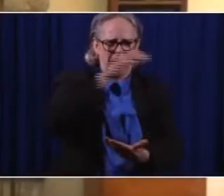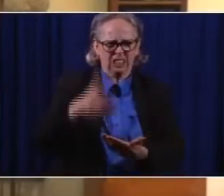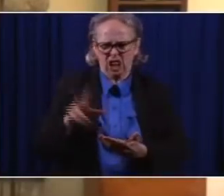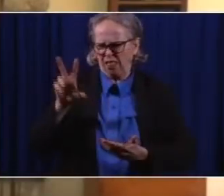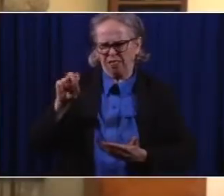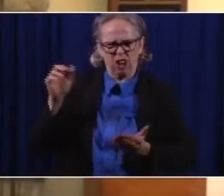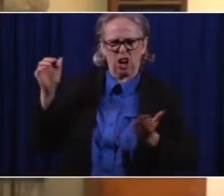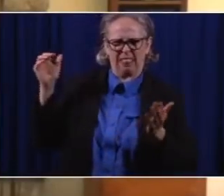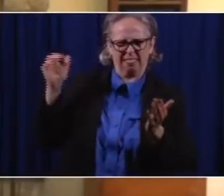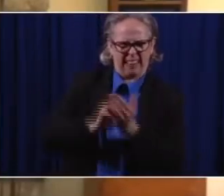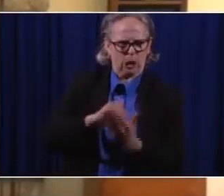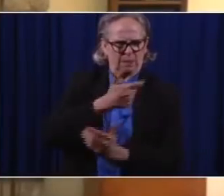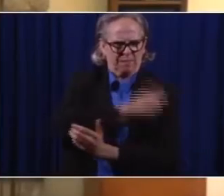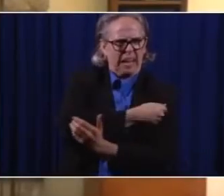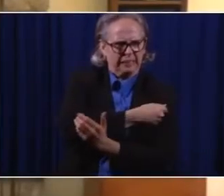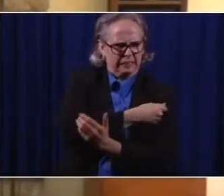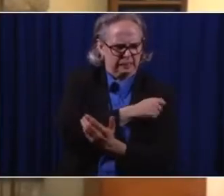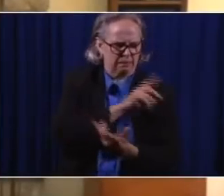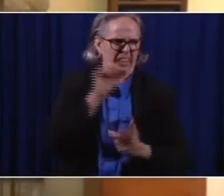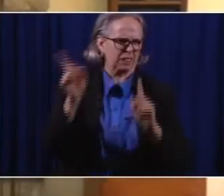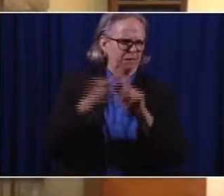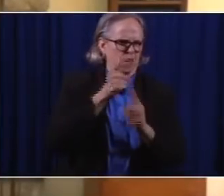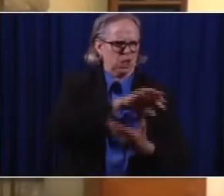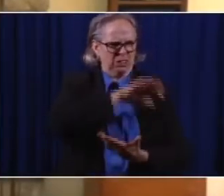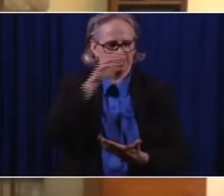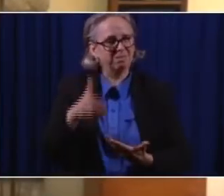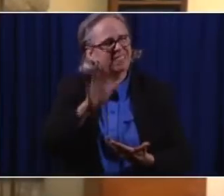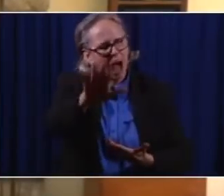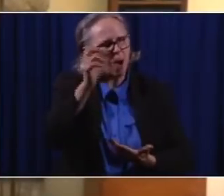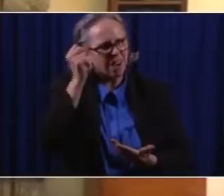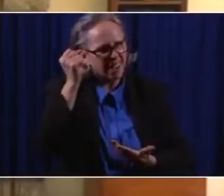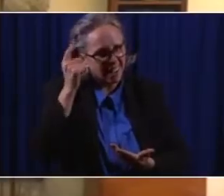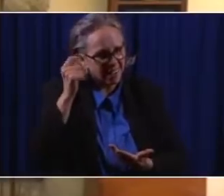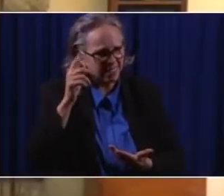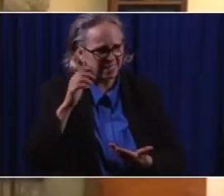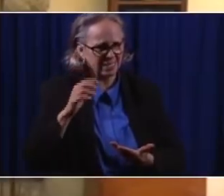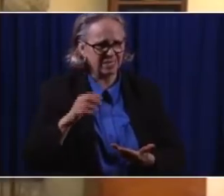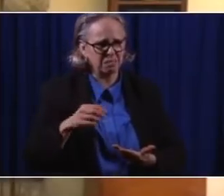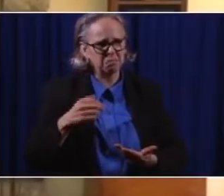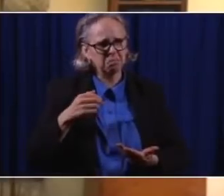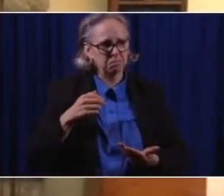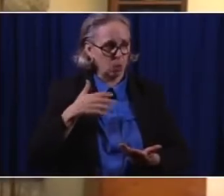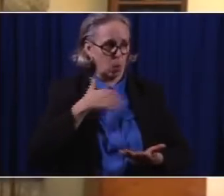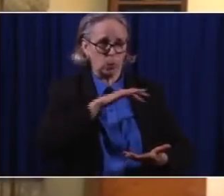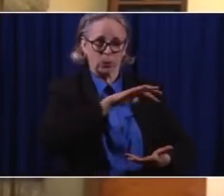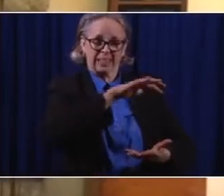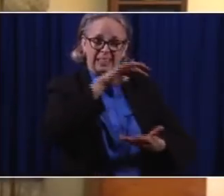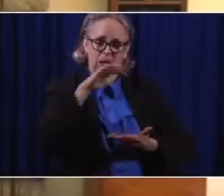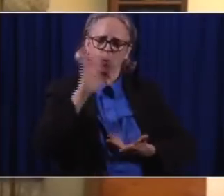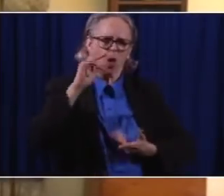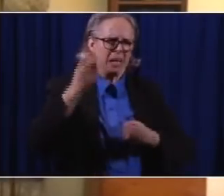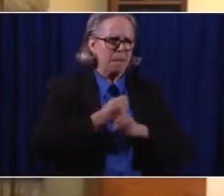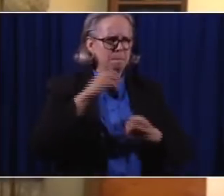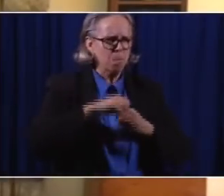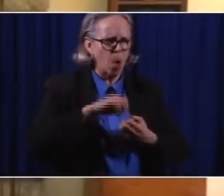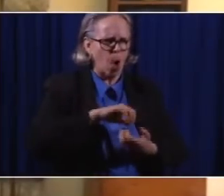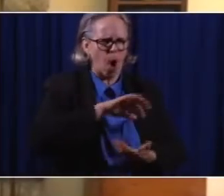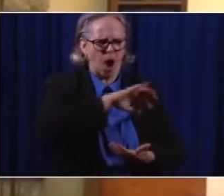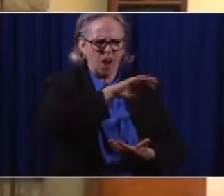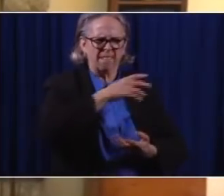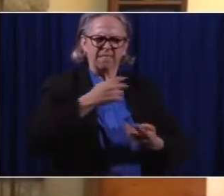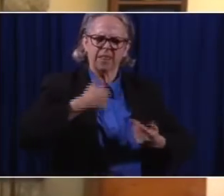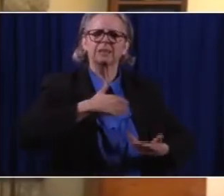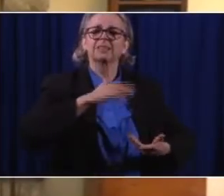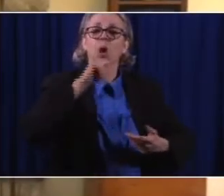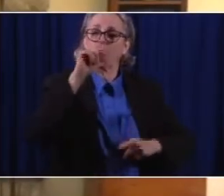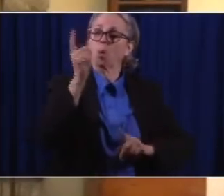Because we believe other batches will be right behind that, that really is 30,000. We assume the